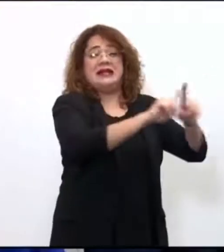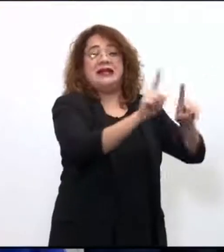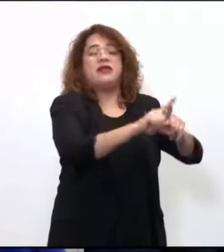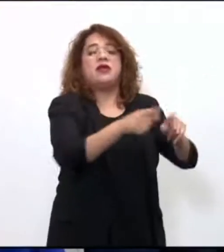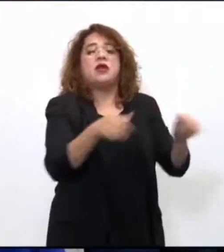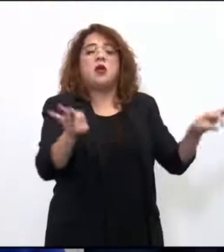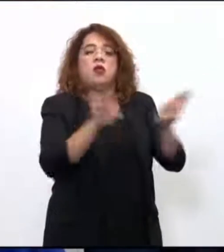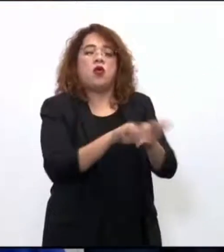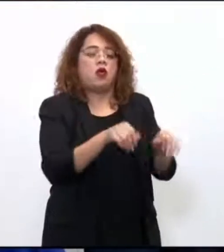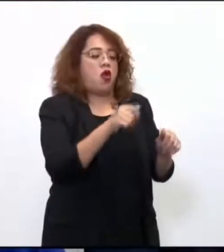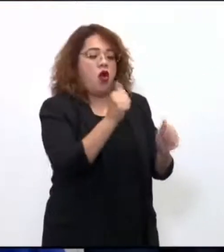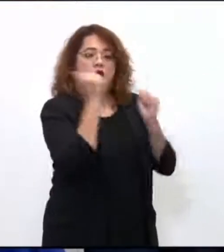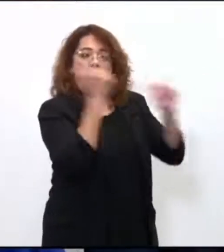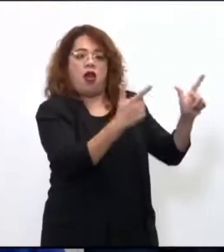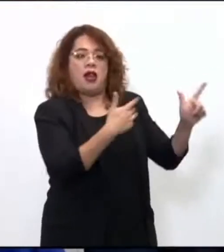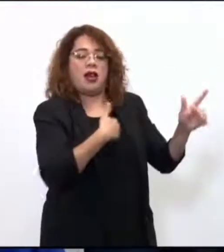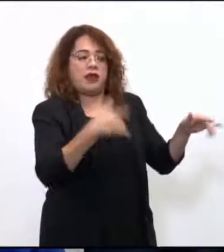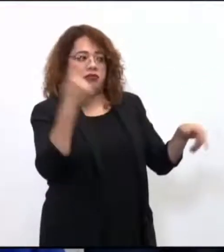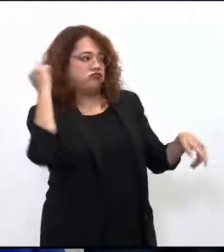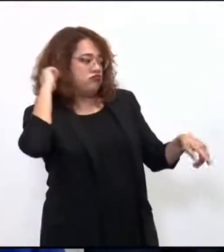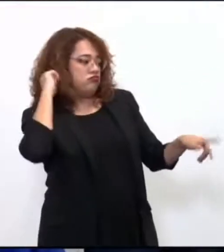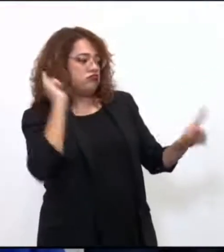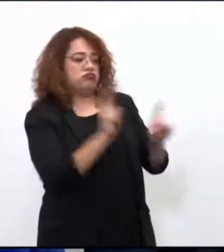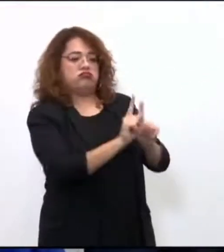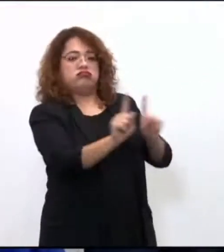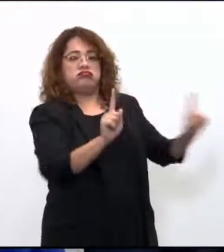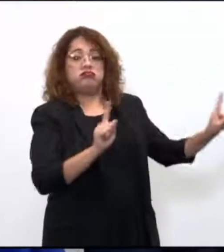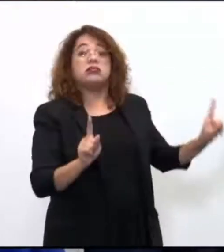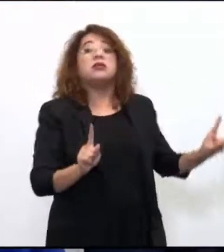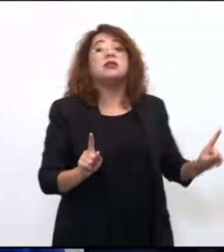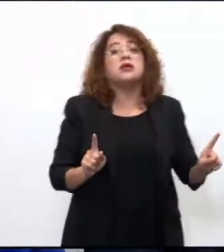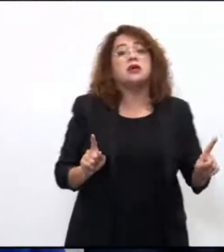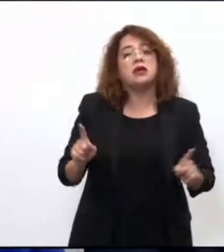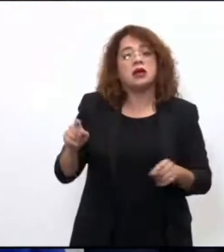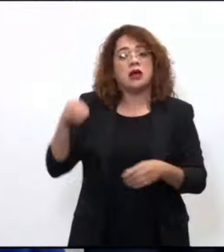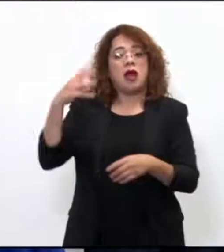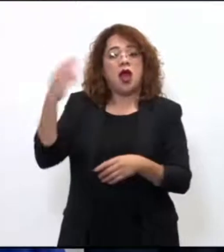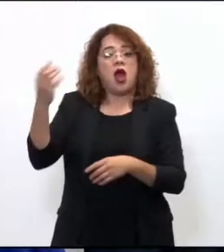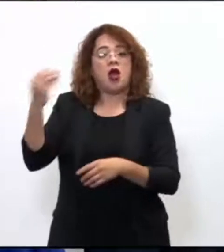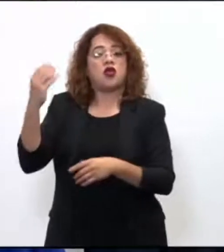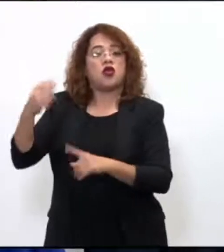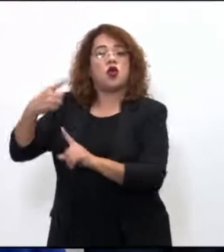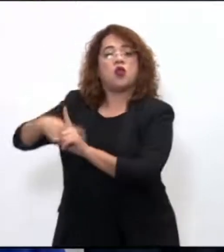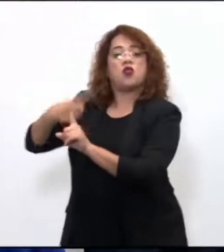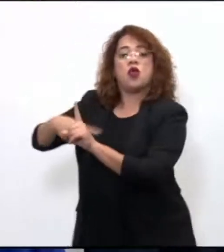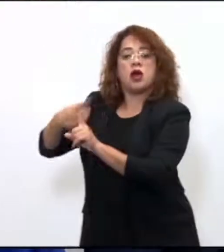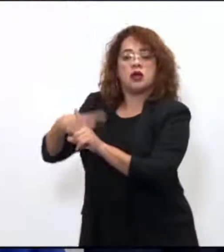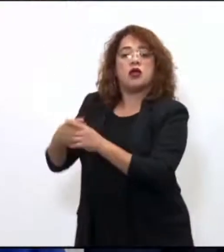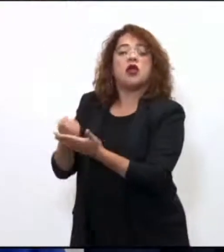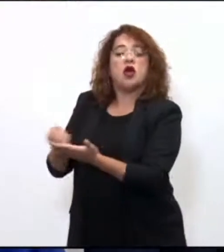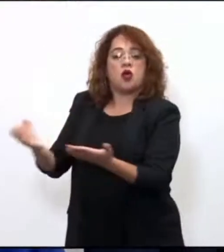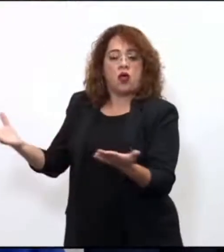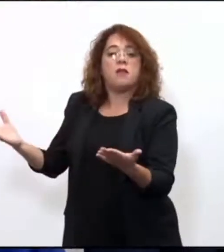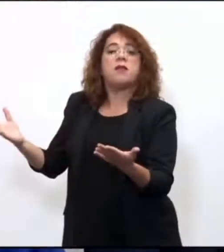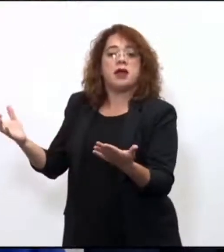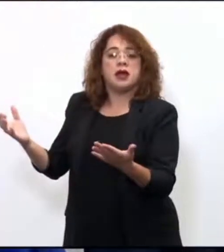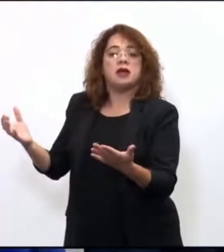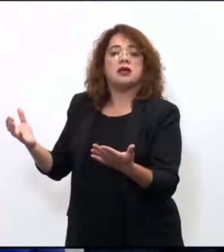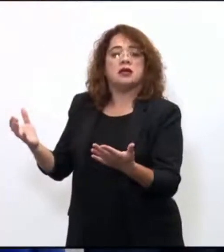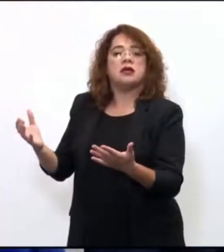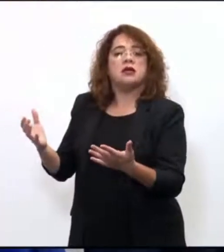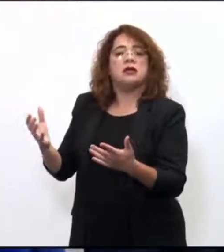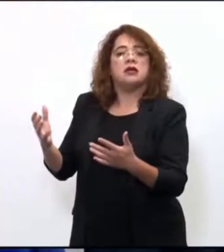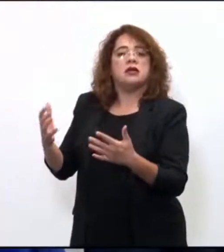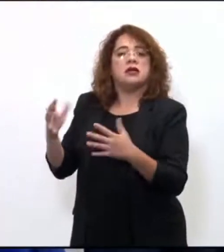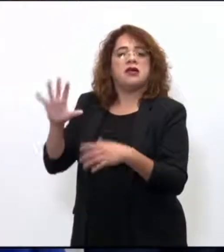Outdoor equipment rental may operate. Capacity is limited to 50% of the maximum occupancy for electric boats.